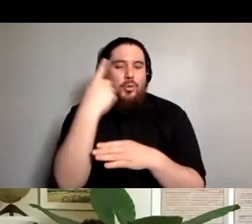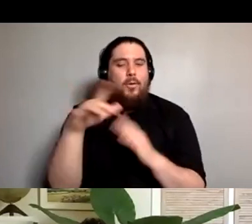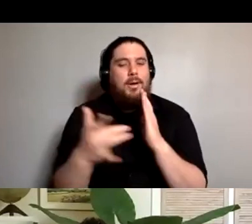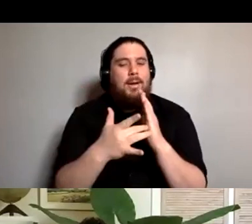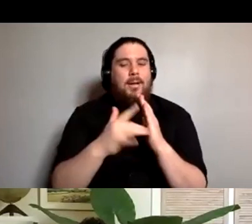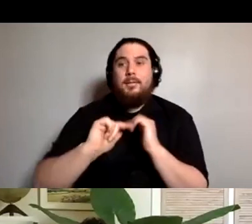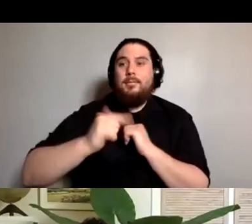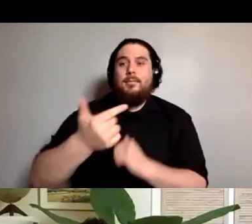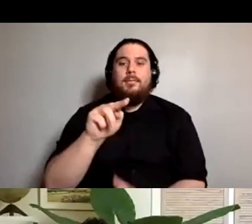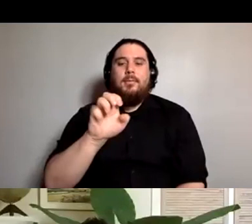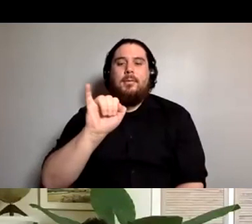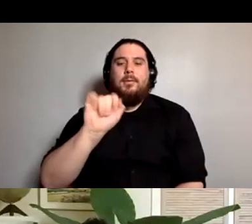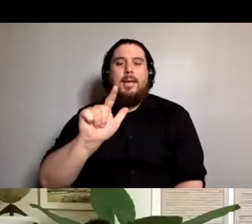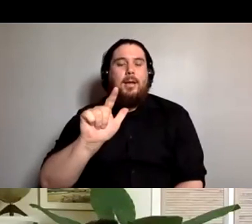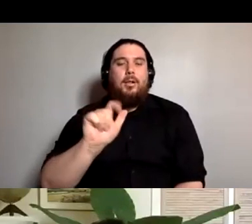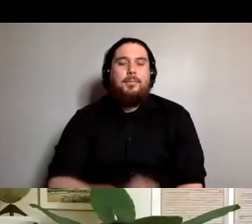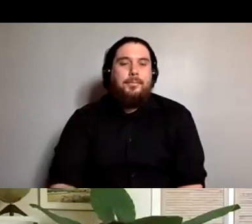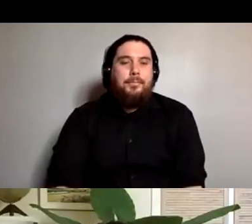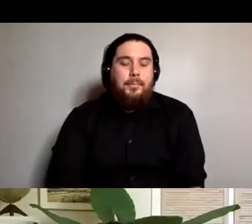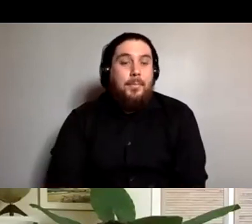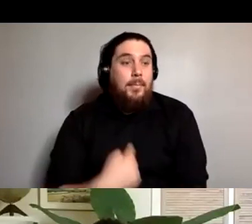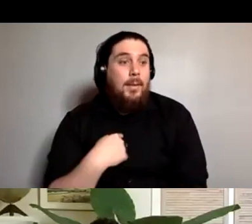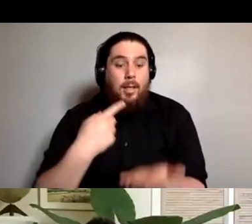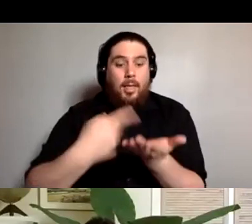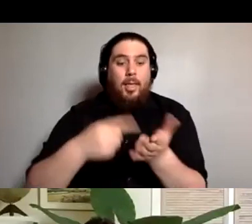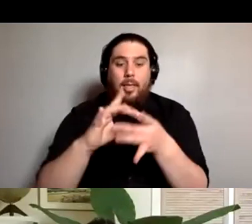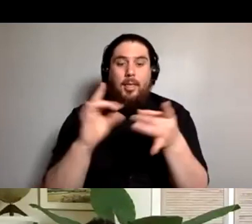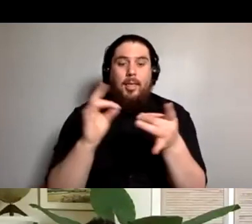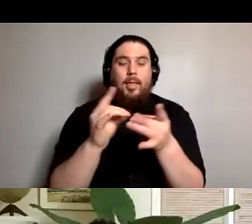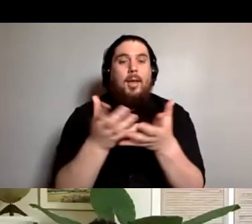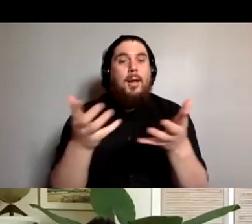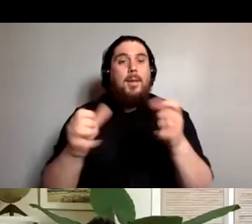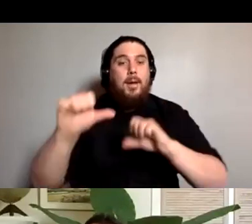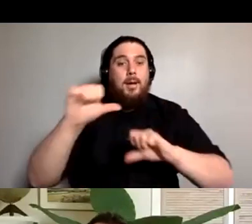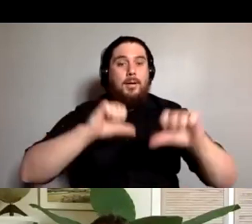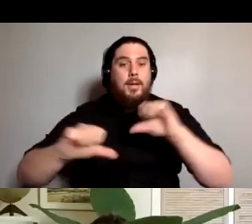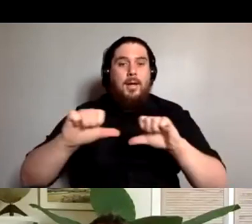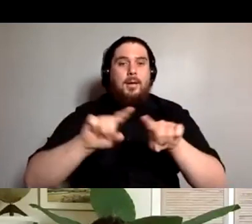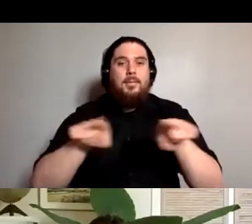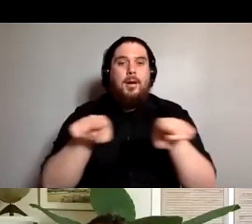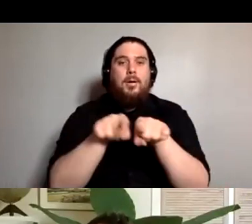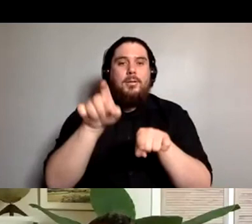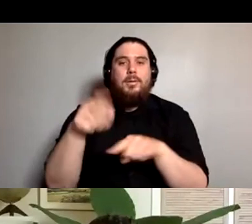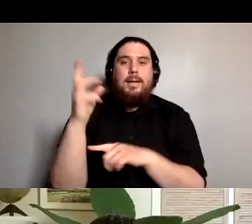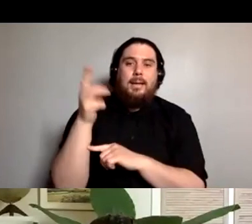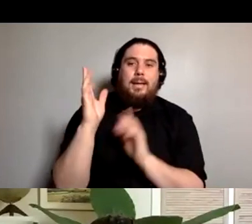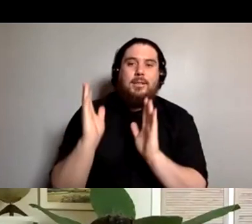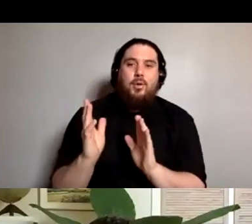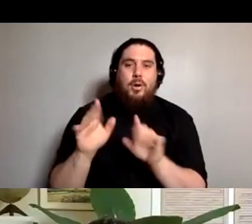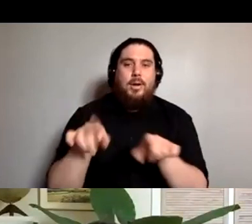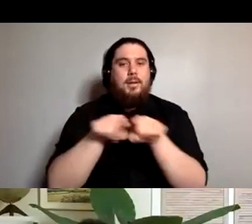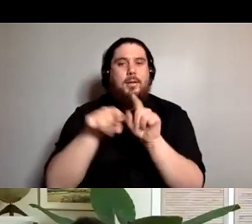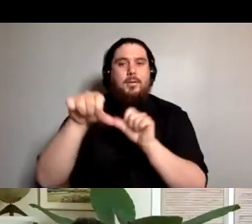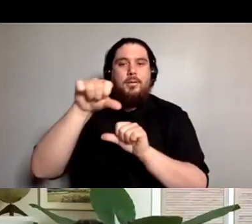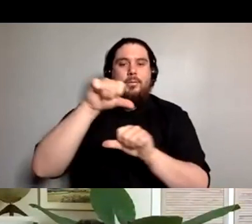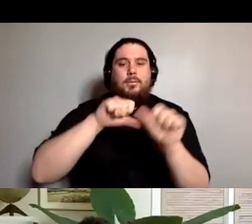add? So I talked a lot about science, but we also need sociologists and historians building tech,